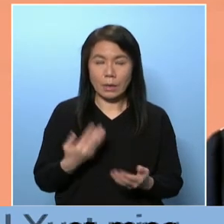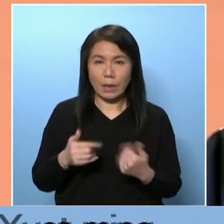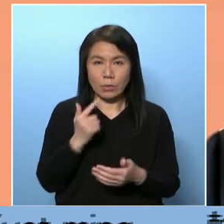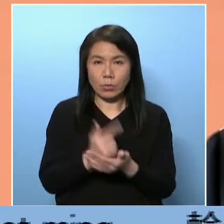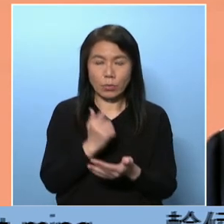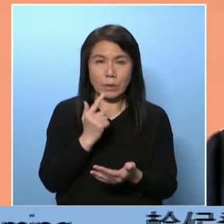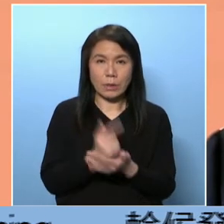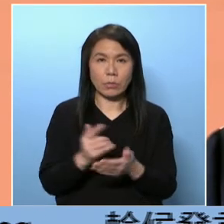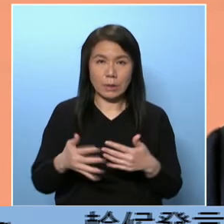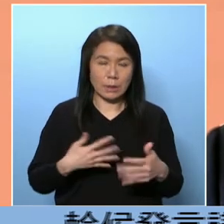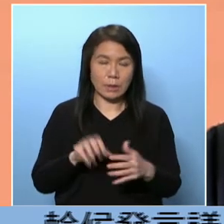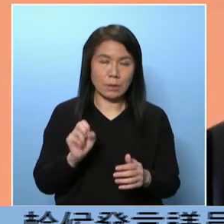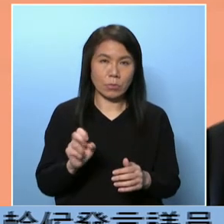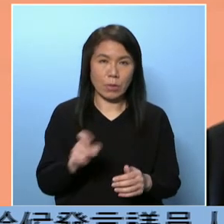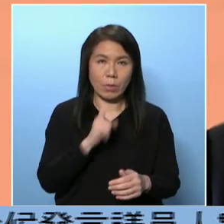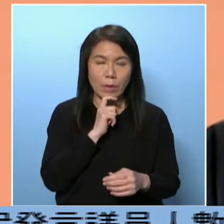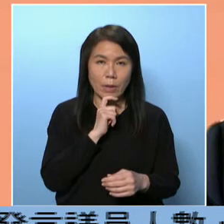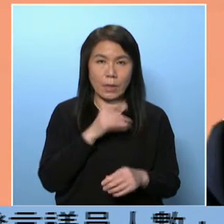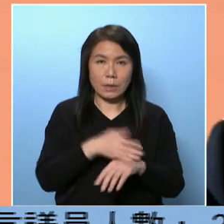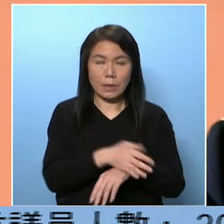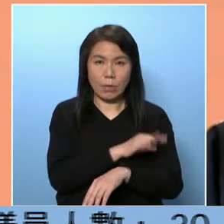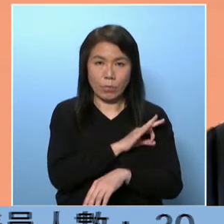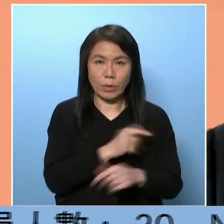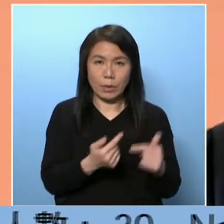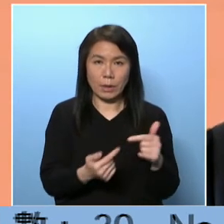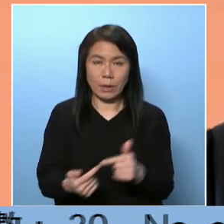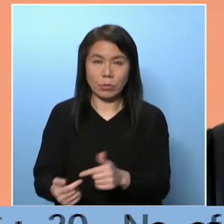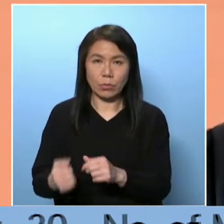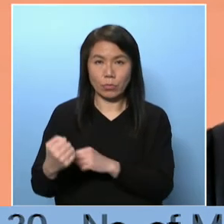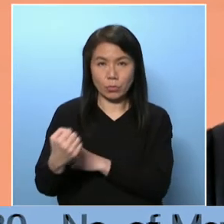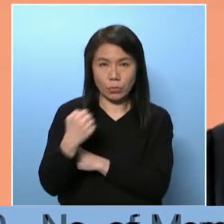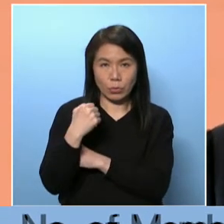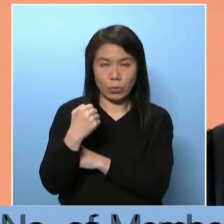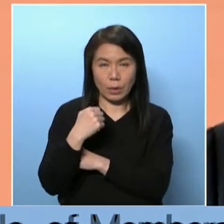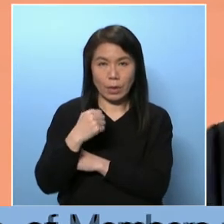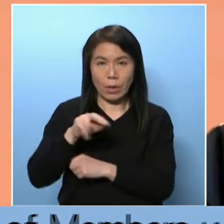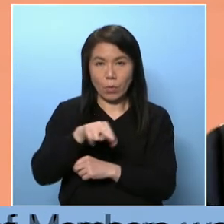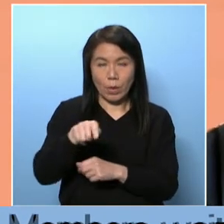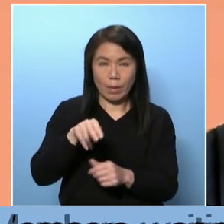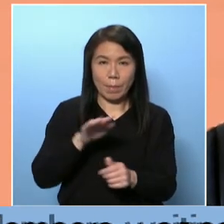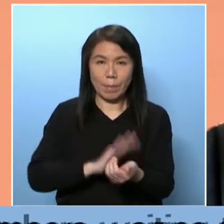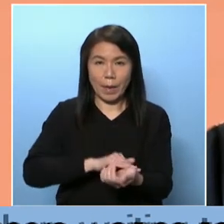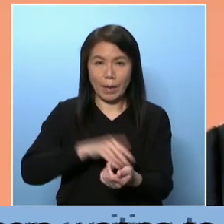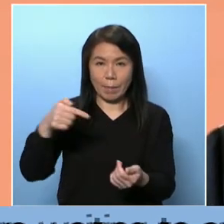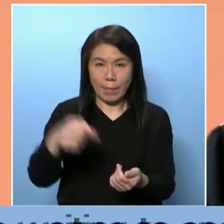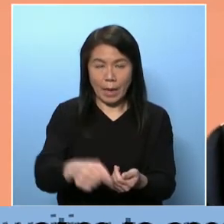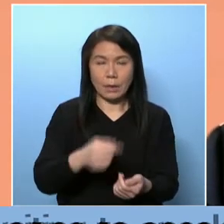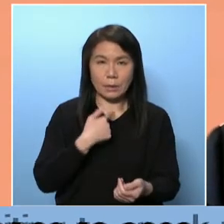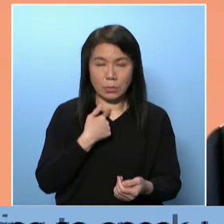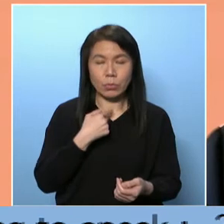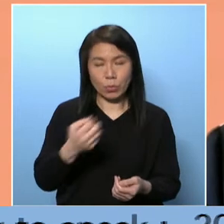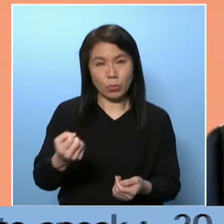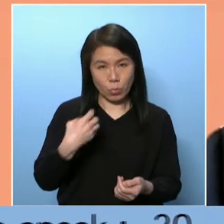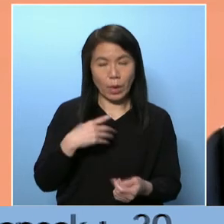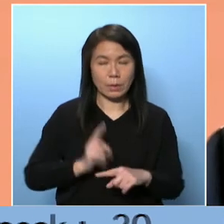the fact that we have a lot of things to deal with, but then the top priority should be stabilizing the